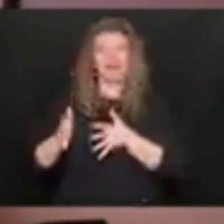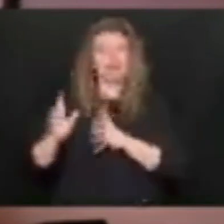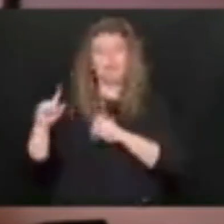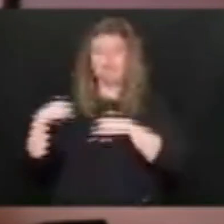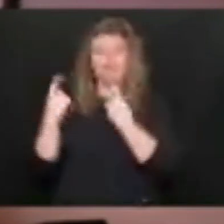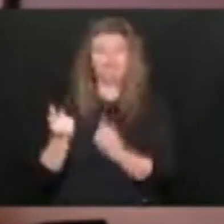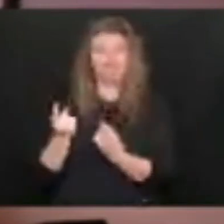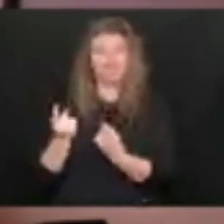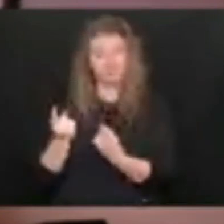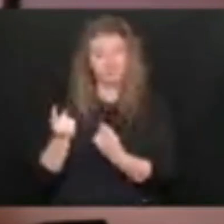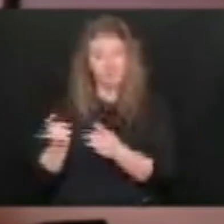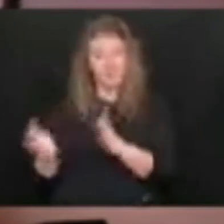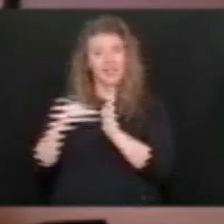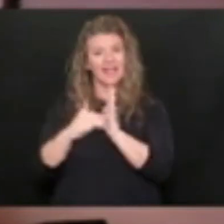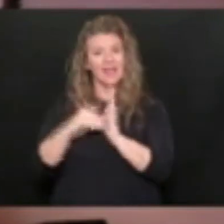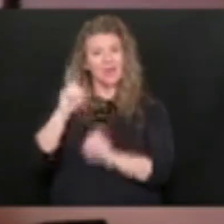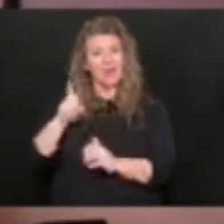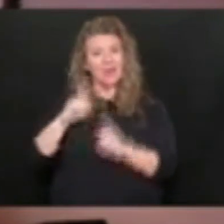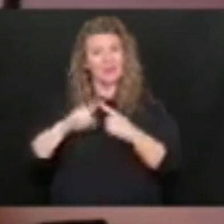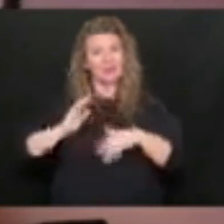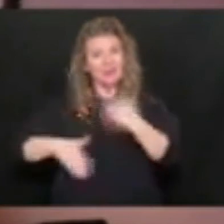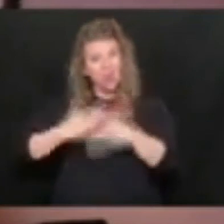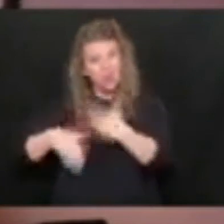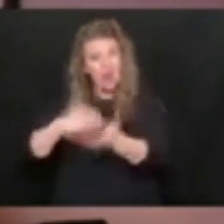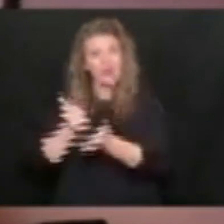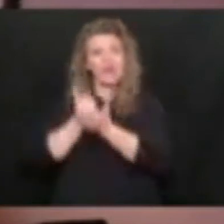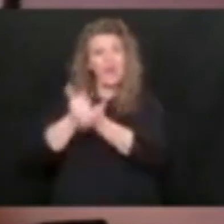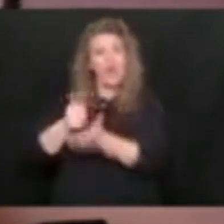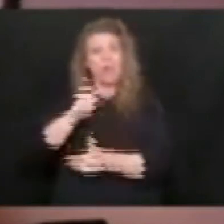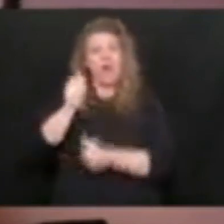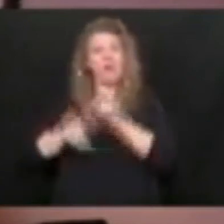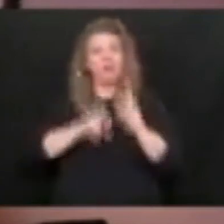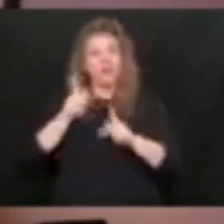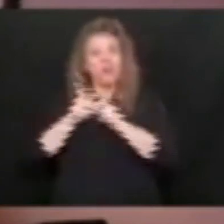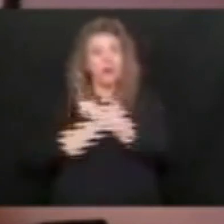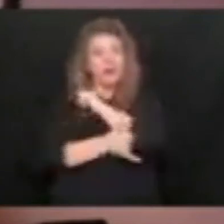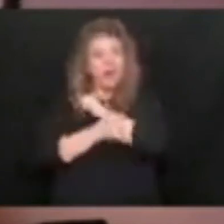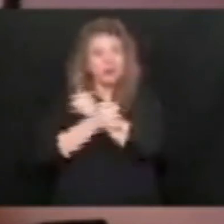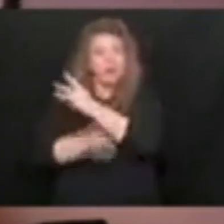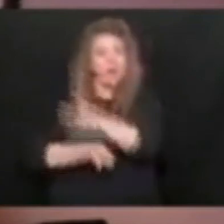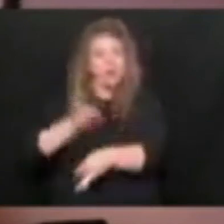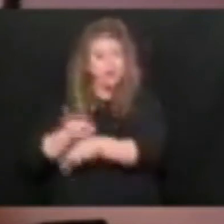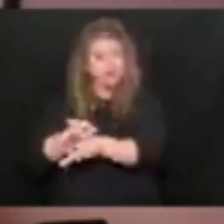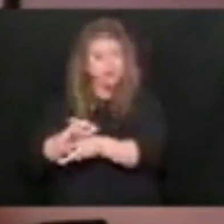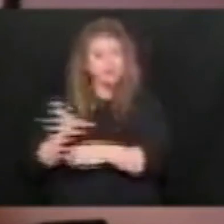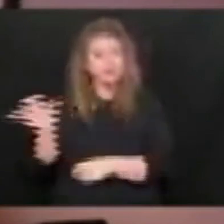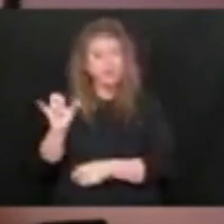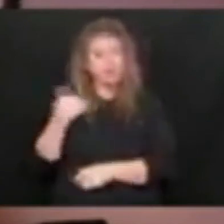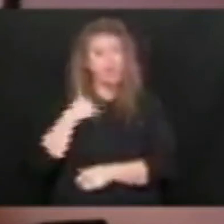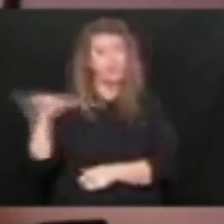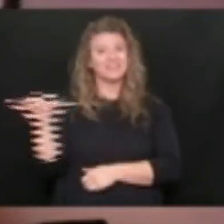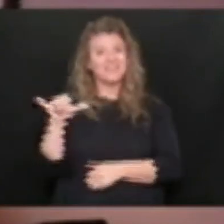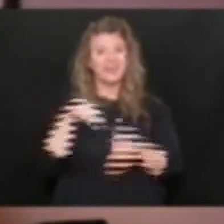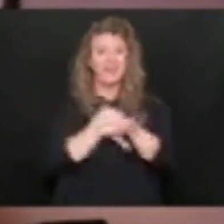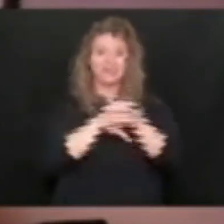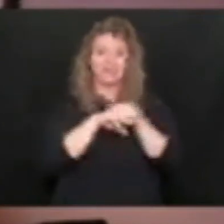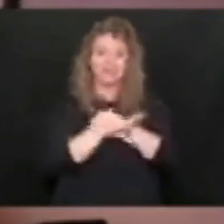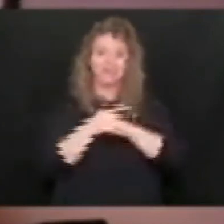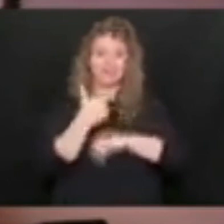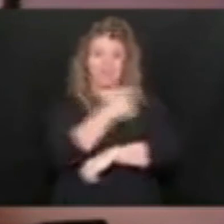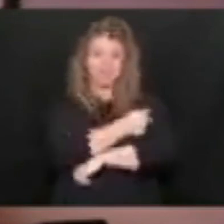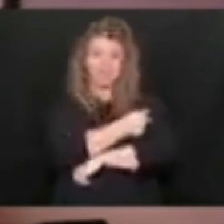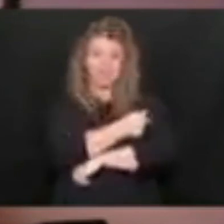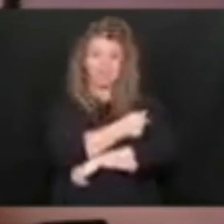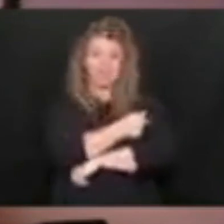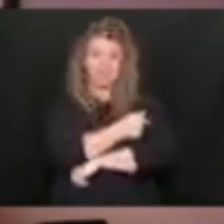been, but then we need to move on to help other people in our country and our world also have the same access to vaccination,